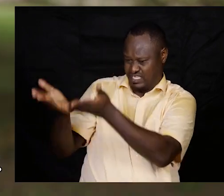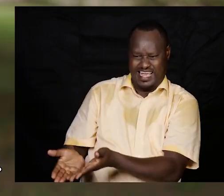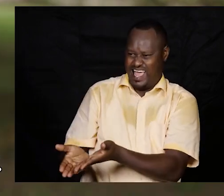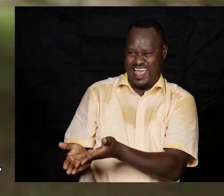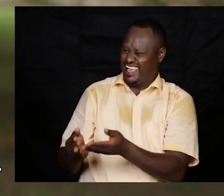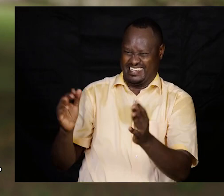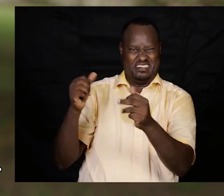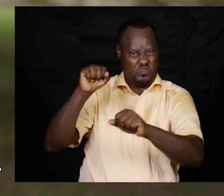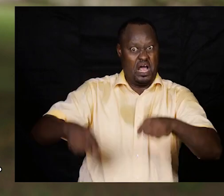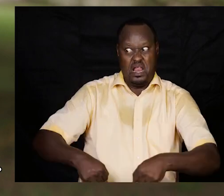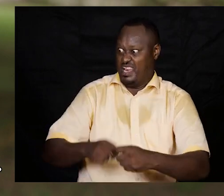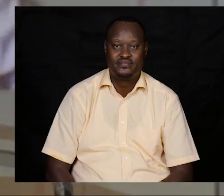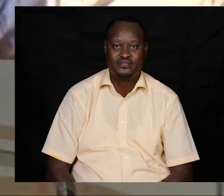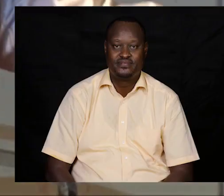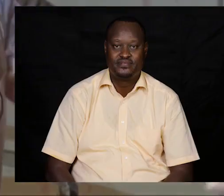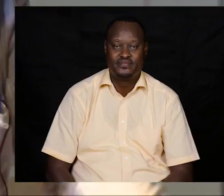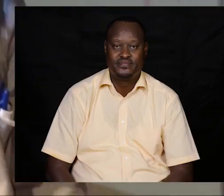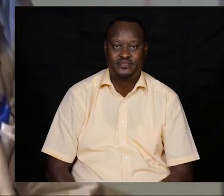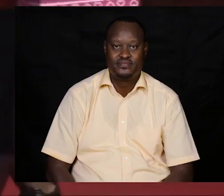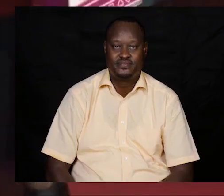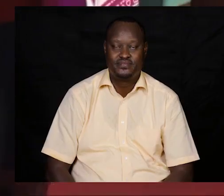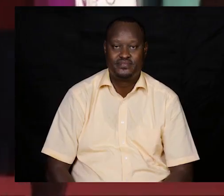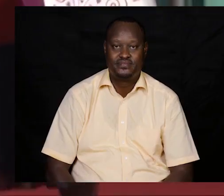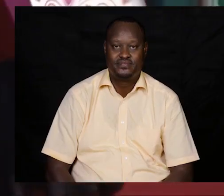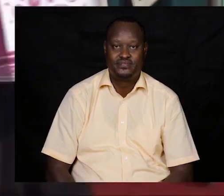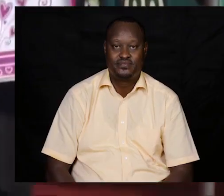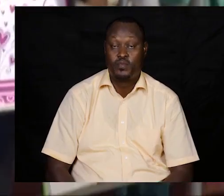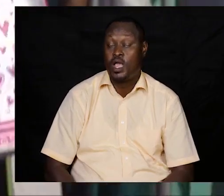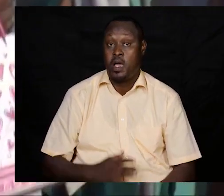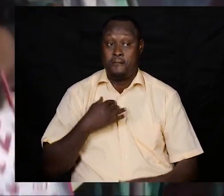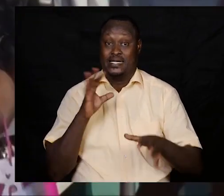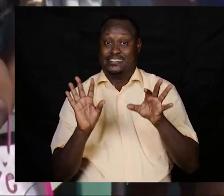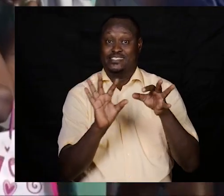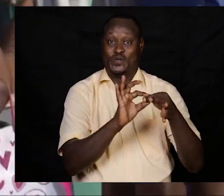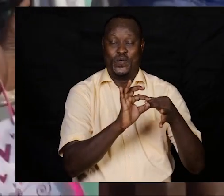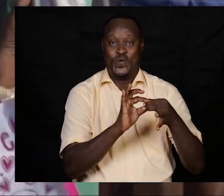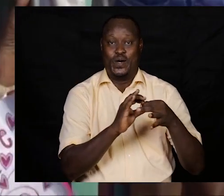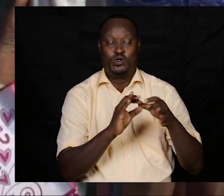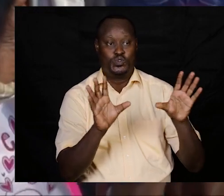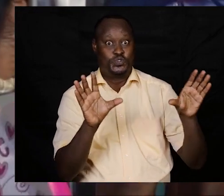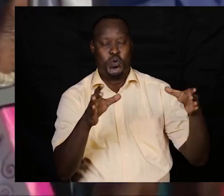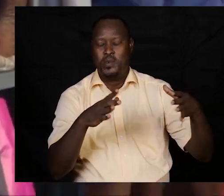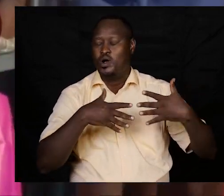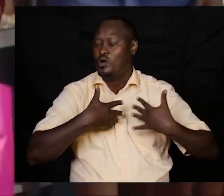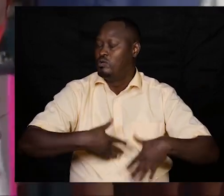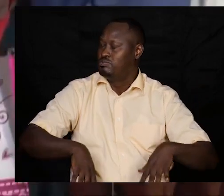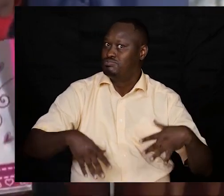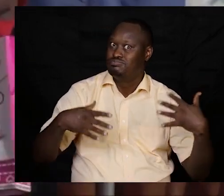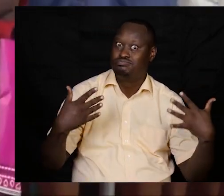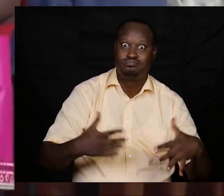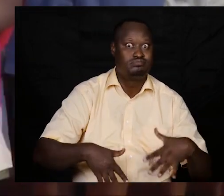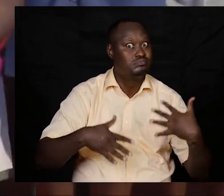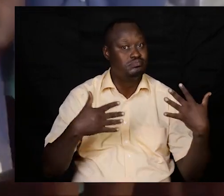like capable of being interviewed. When I joined the Ebonies, wow.